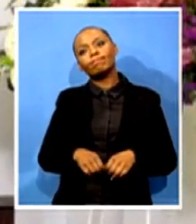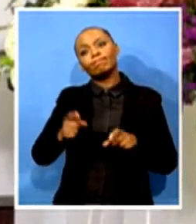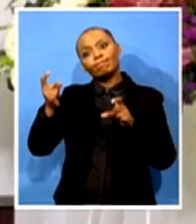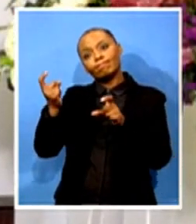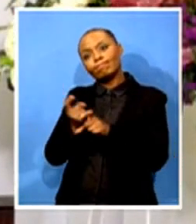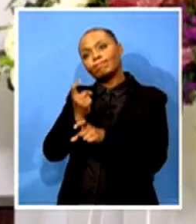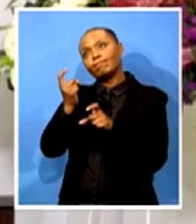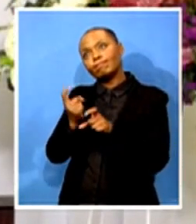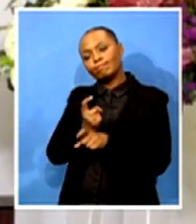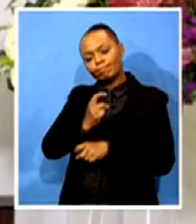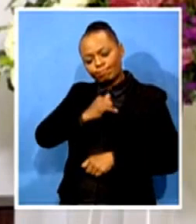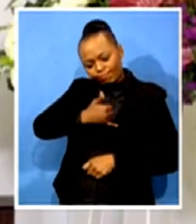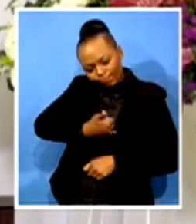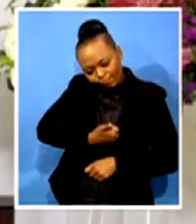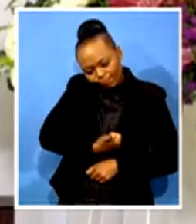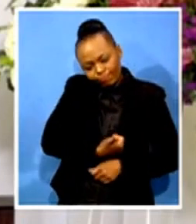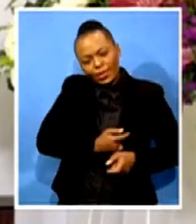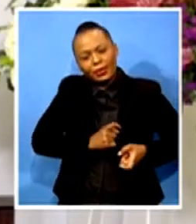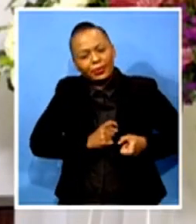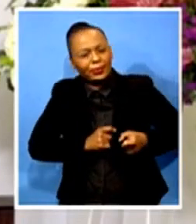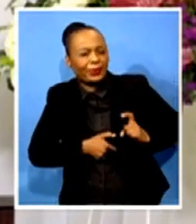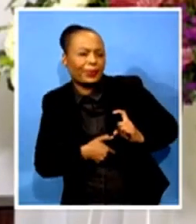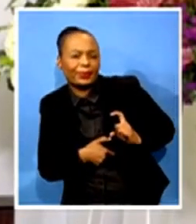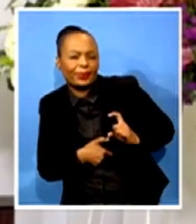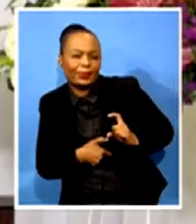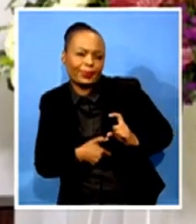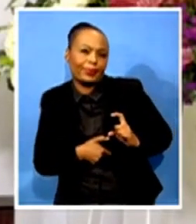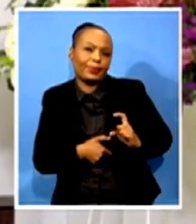zibuhlungu ngawe,